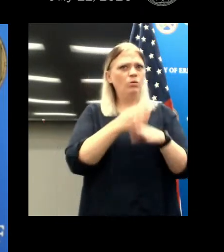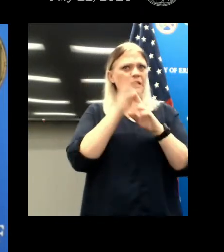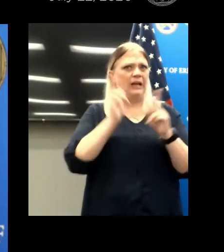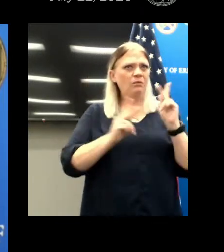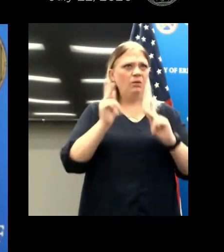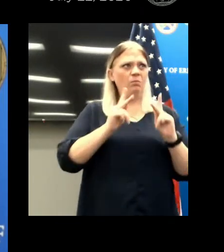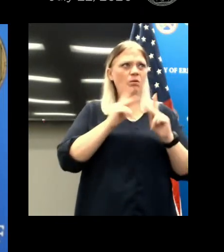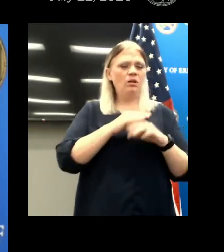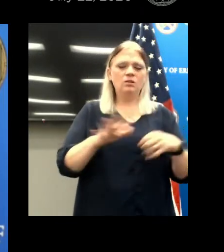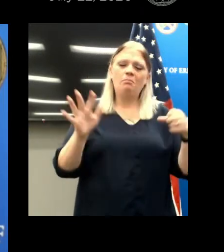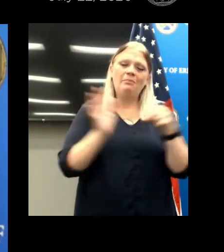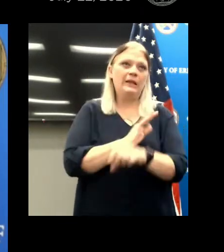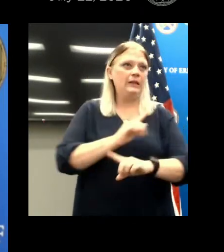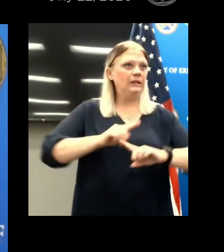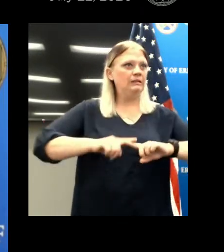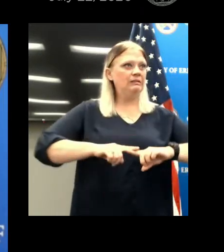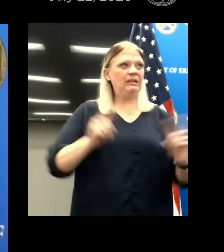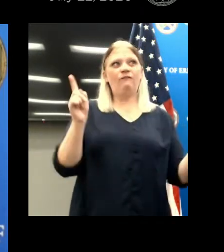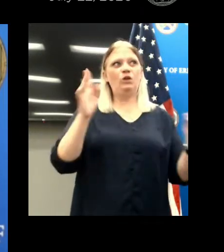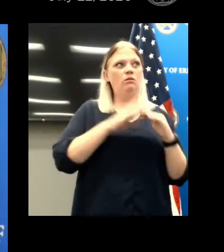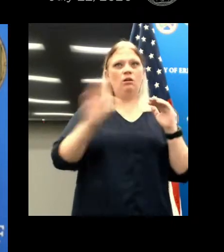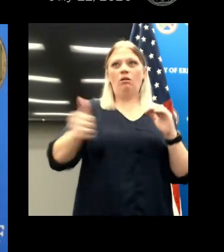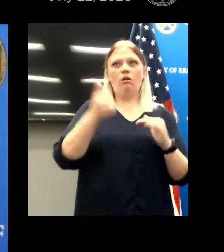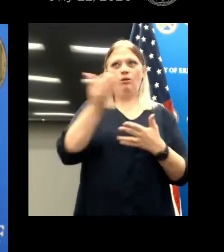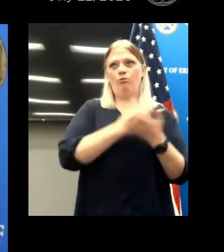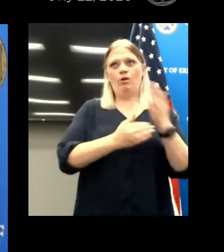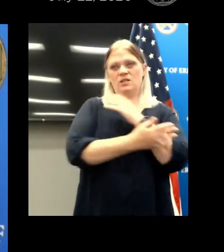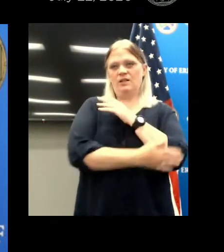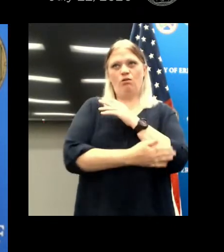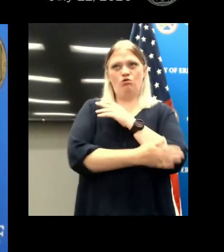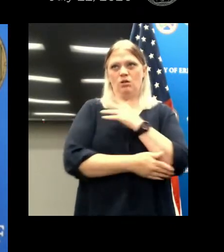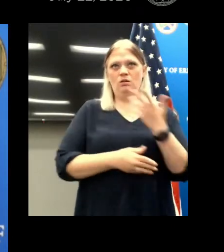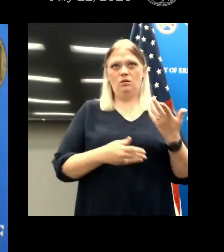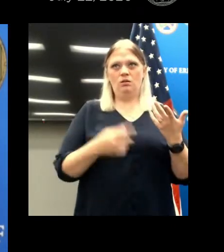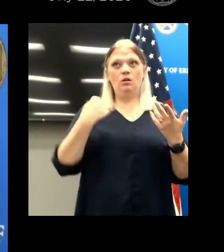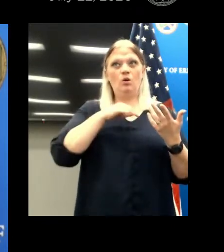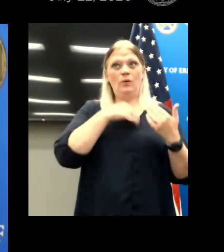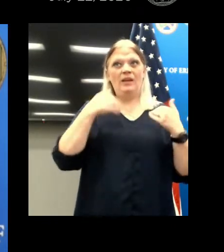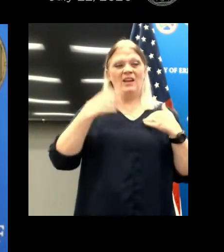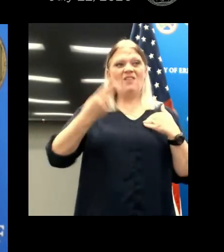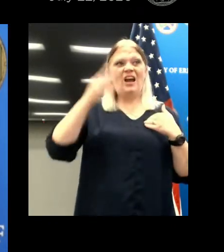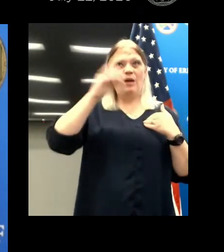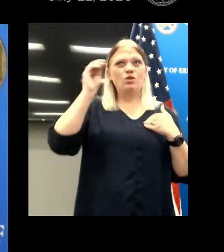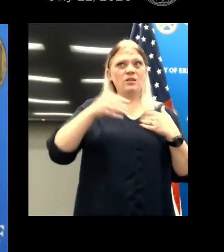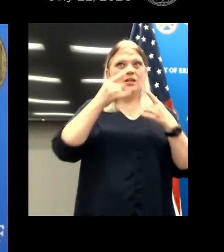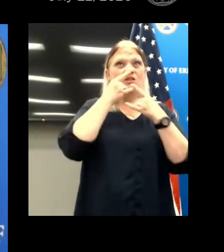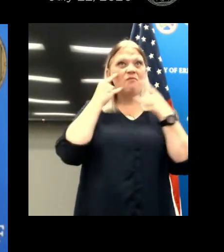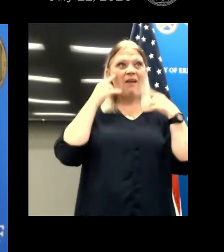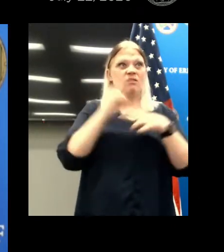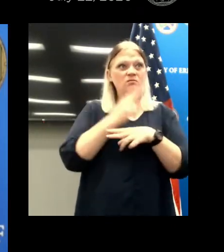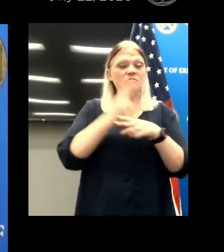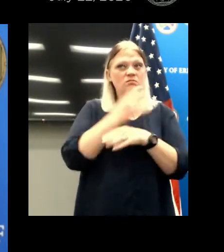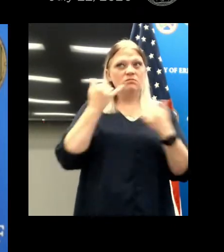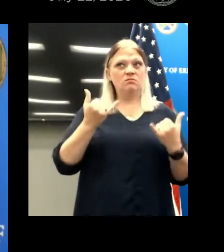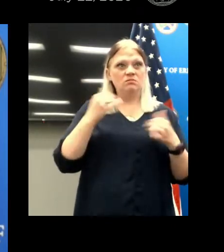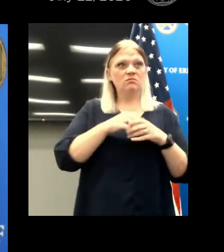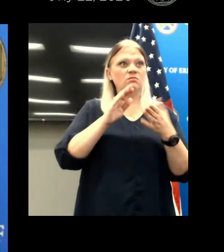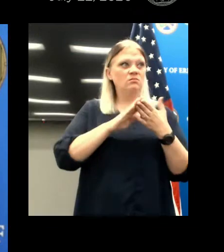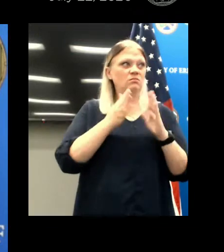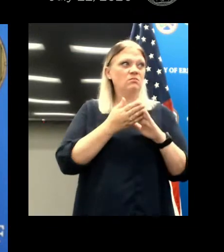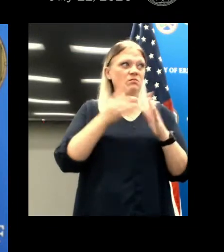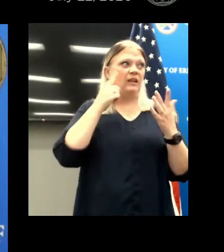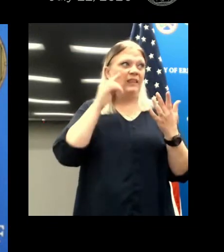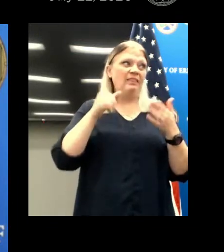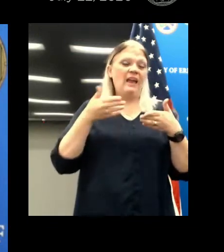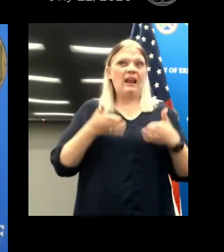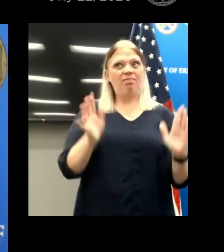is completely different than what's being done in a lot of the other parts of the country. And we have a high percentage of mask wearing in our community. And I think that's